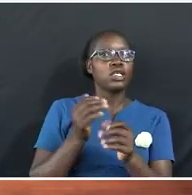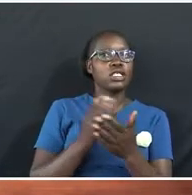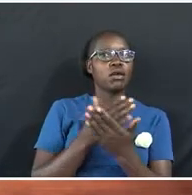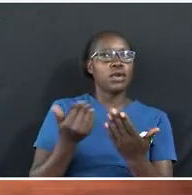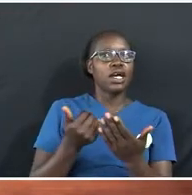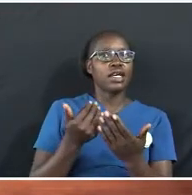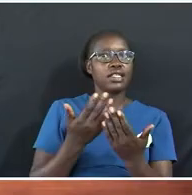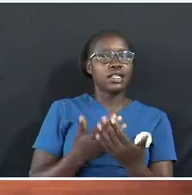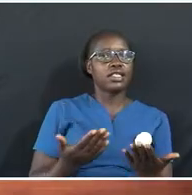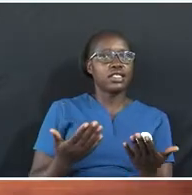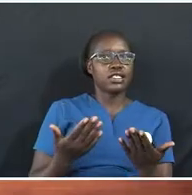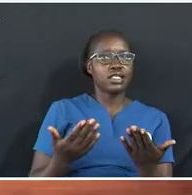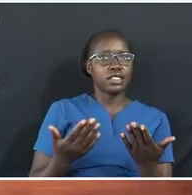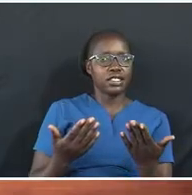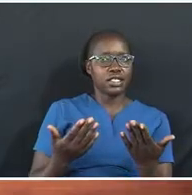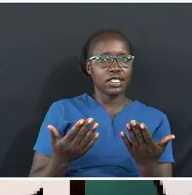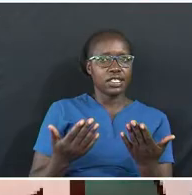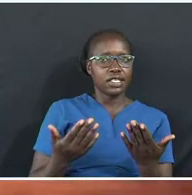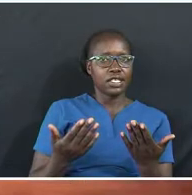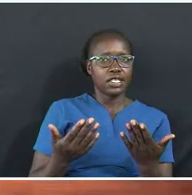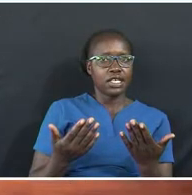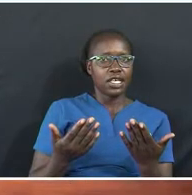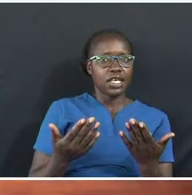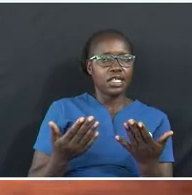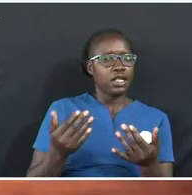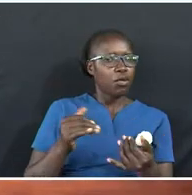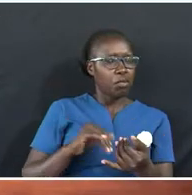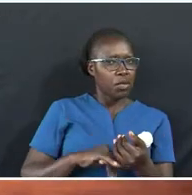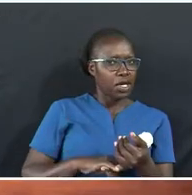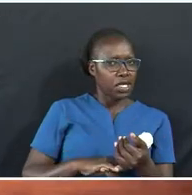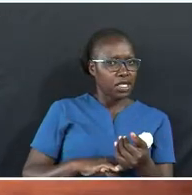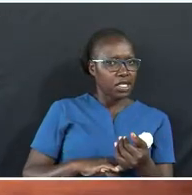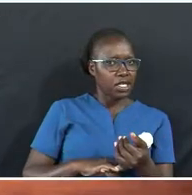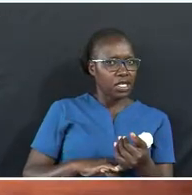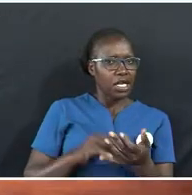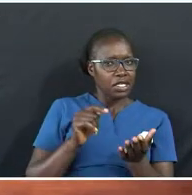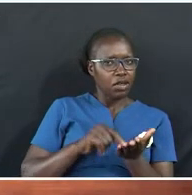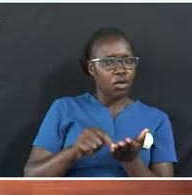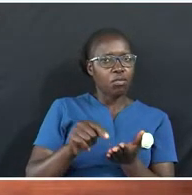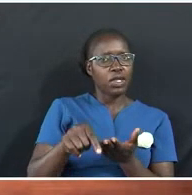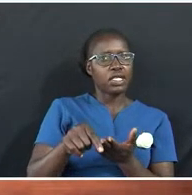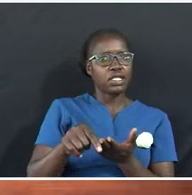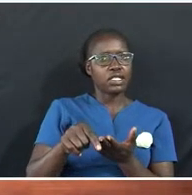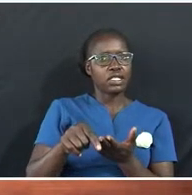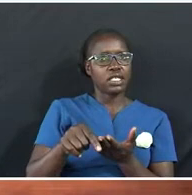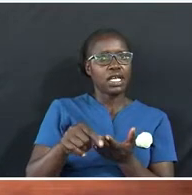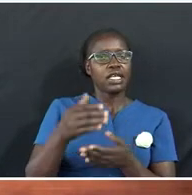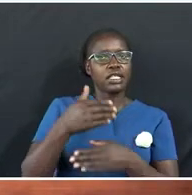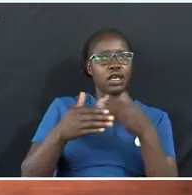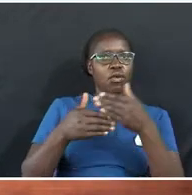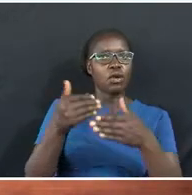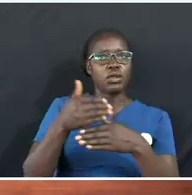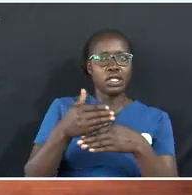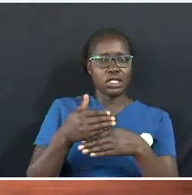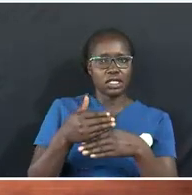They were buying, they were selling, they were planting, and they were building.